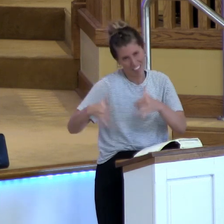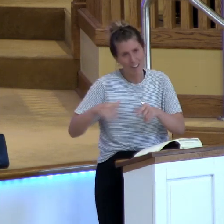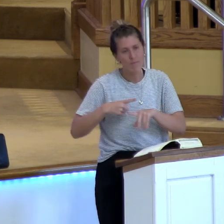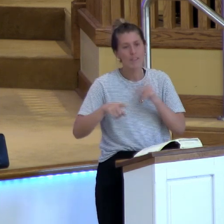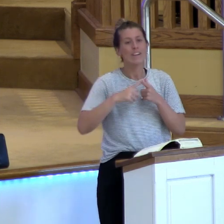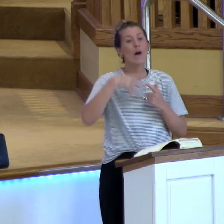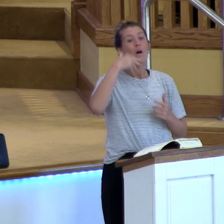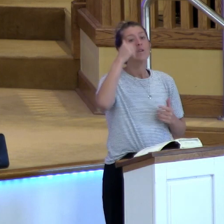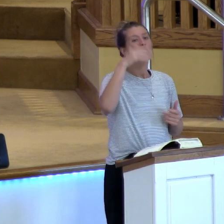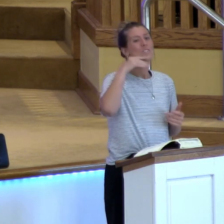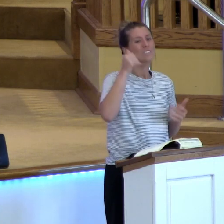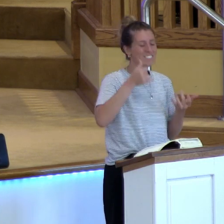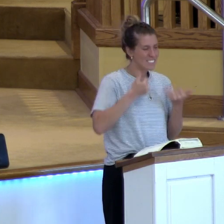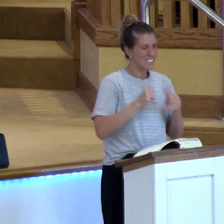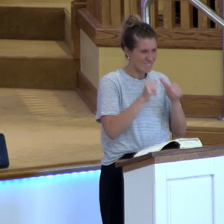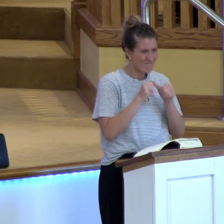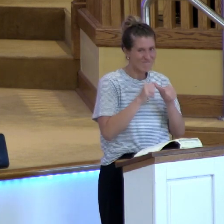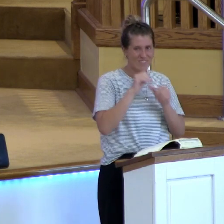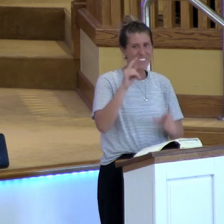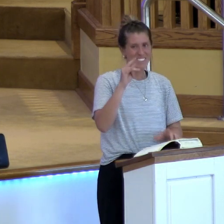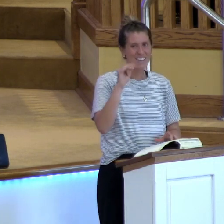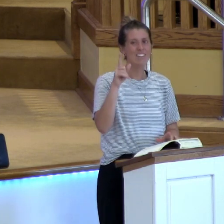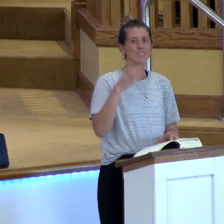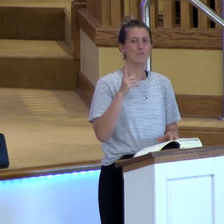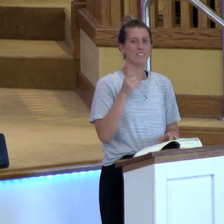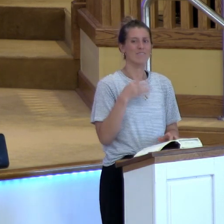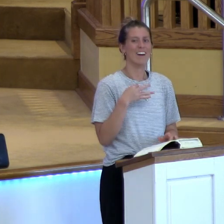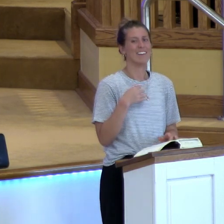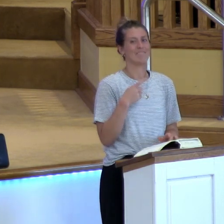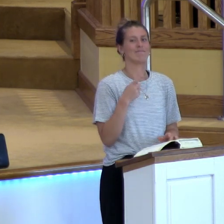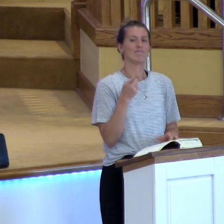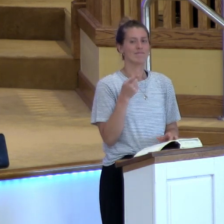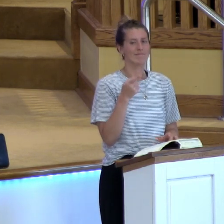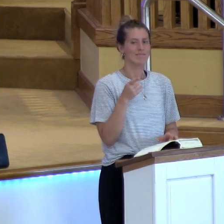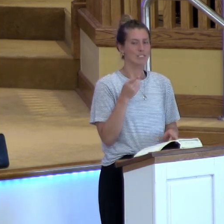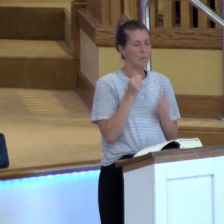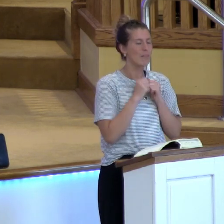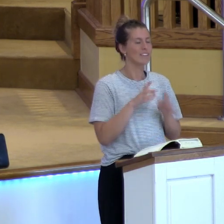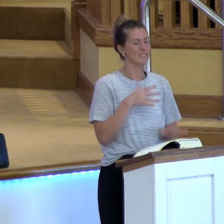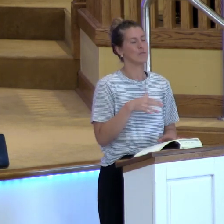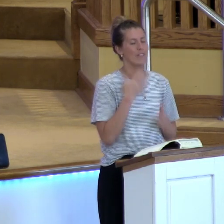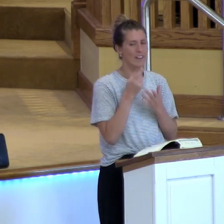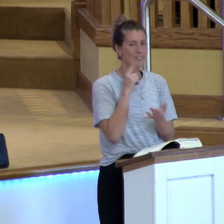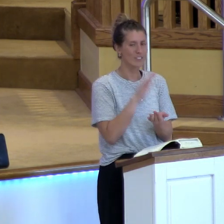when they get older, Taylor's one of my, she's a blessing. I'm proud of her. Thank you for singing. That was a blessing.